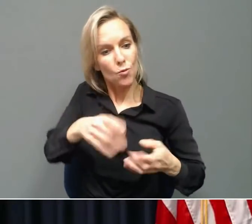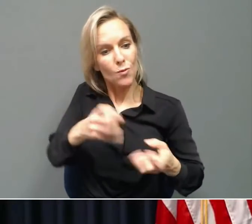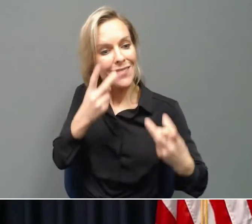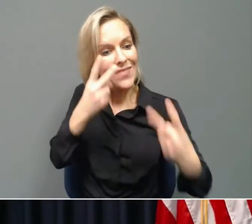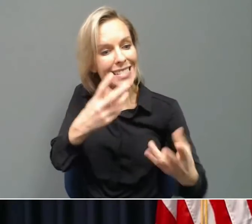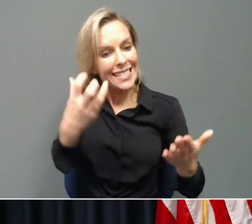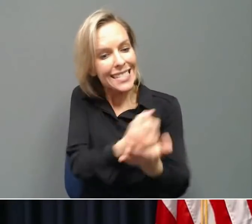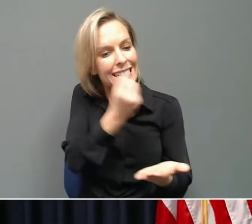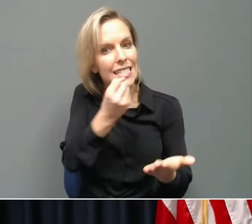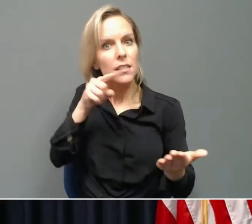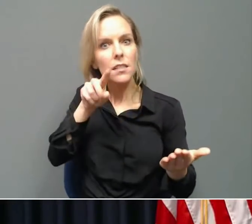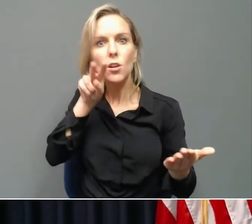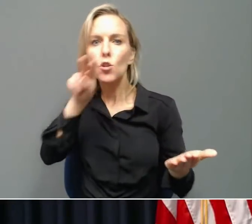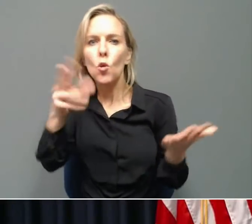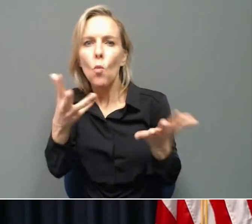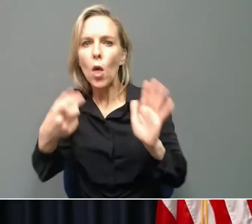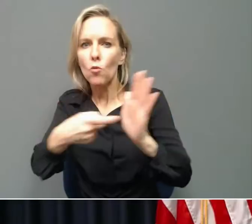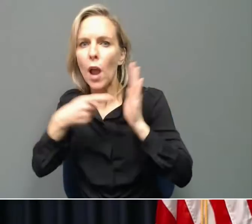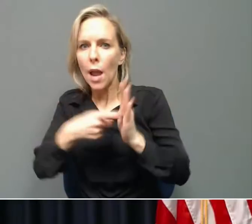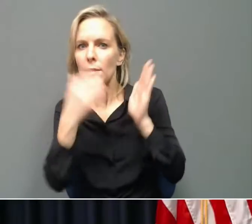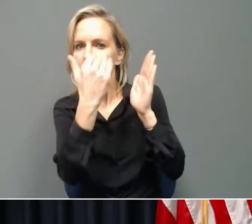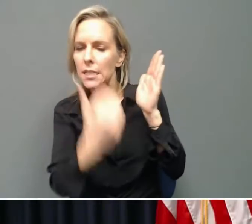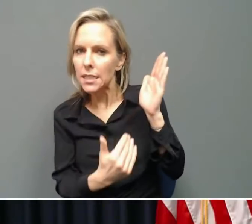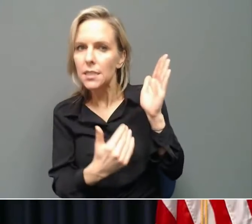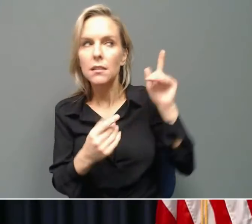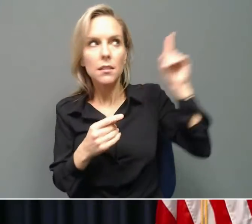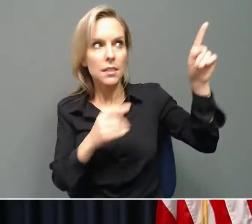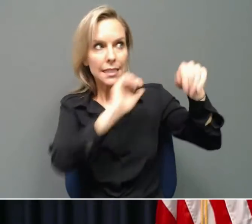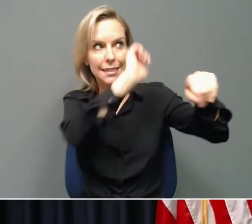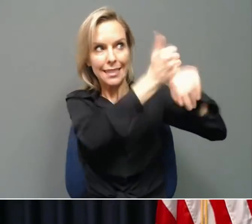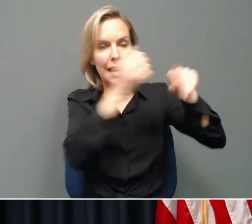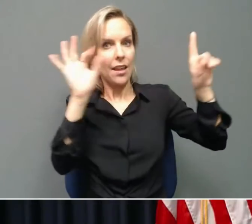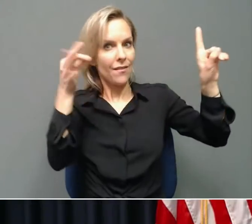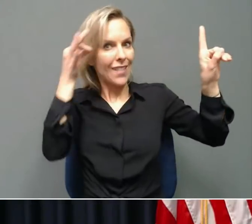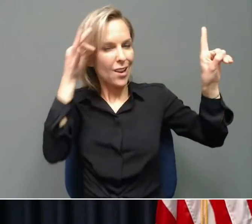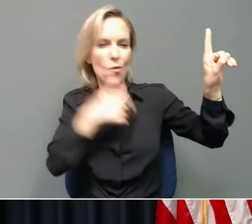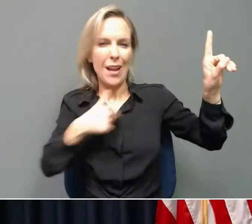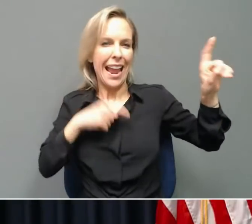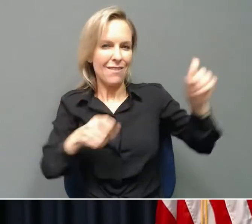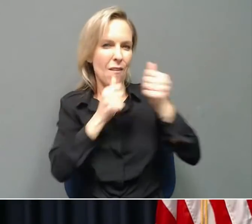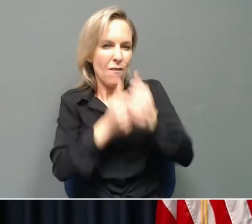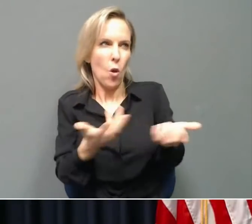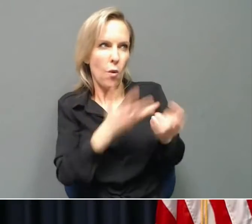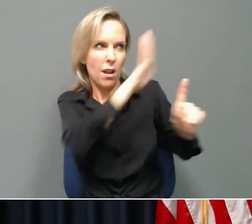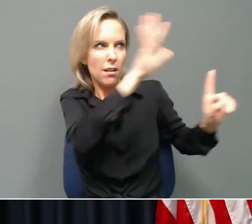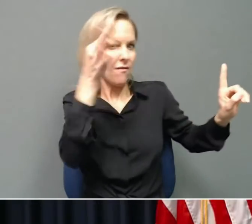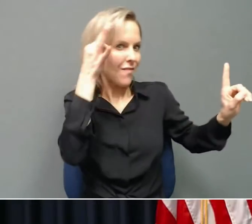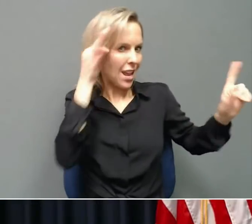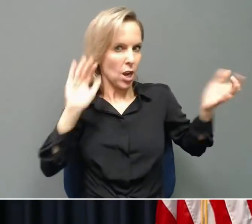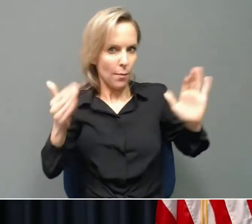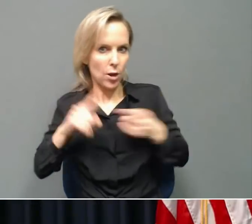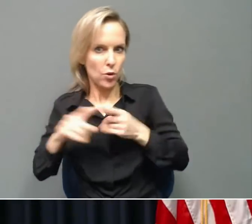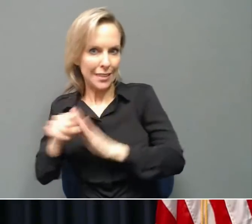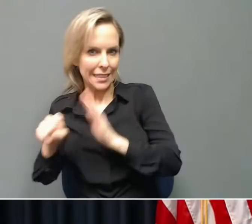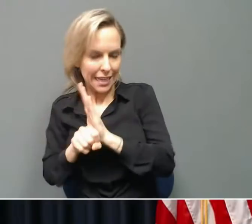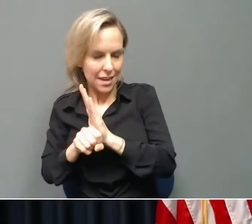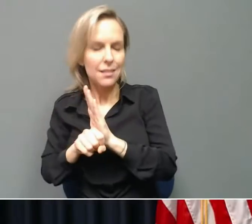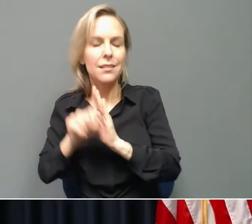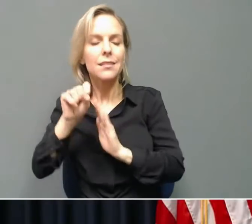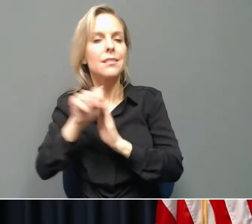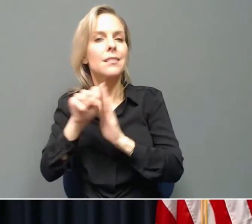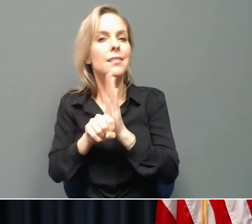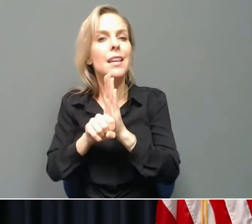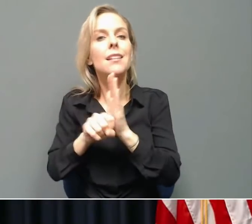the requirements, what the federal government sets up. We got to follow. Our state guidelines that we've set up, we